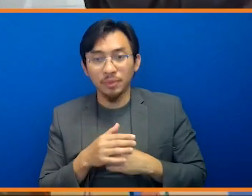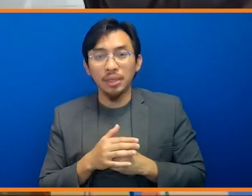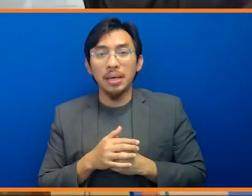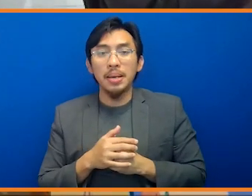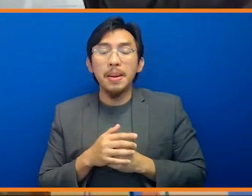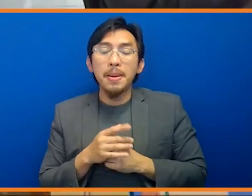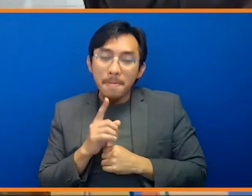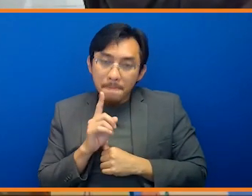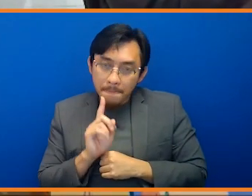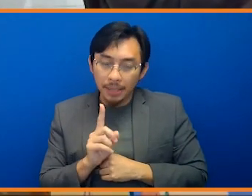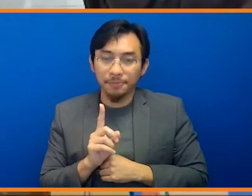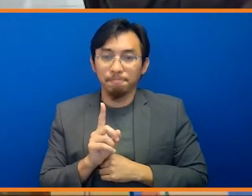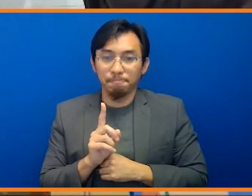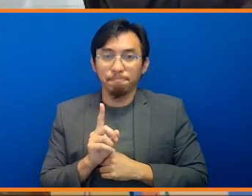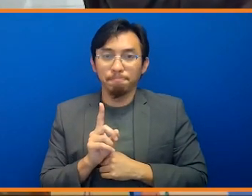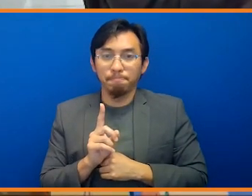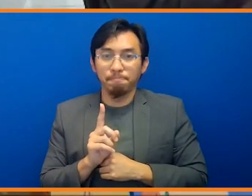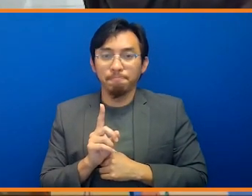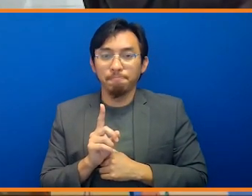But